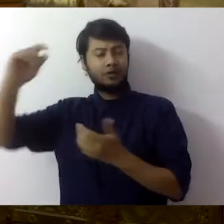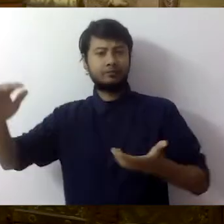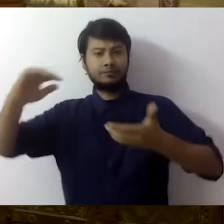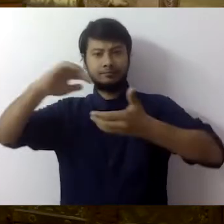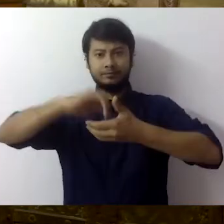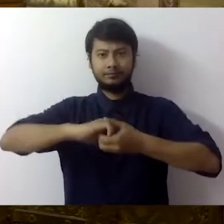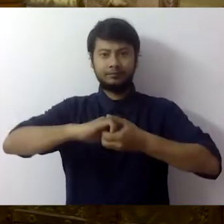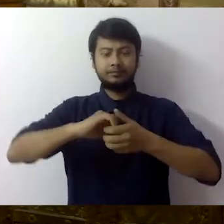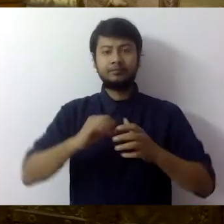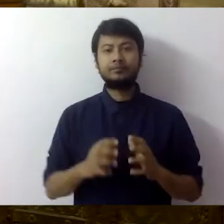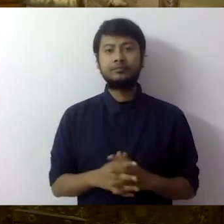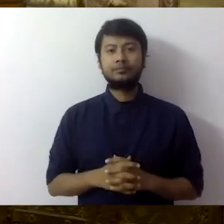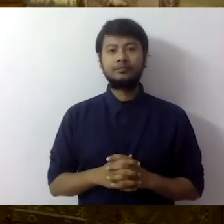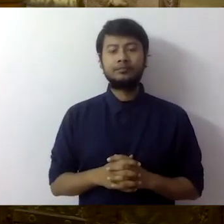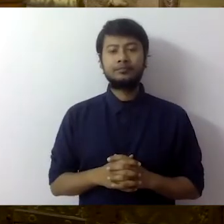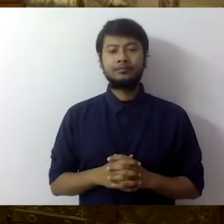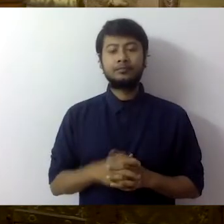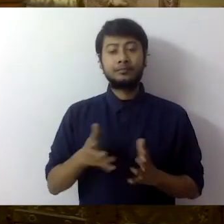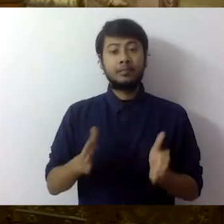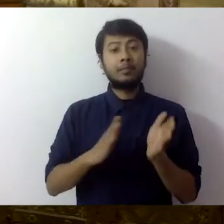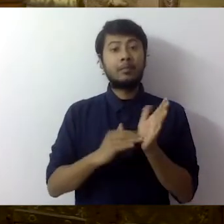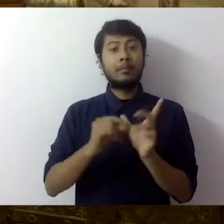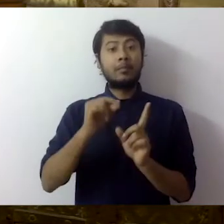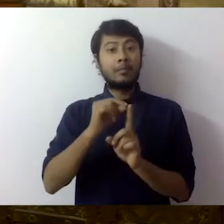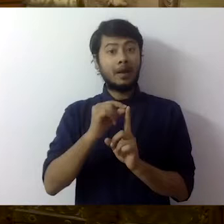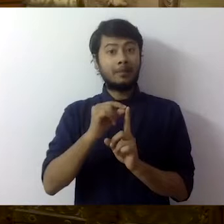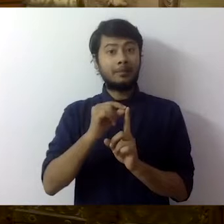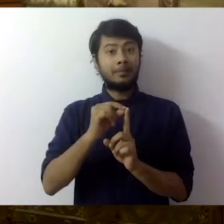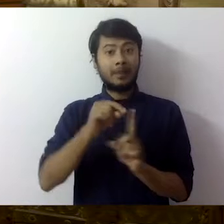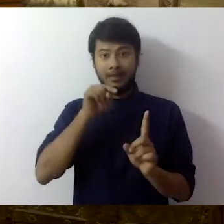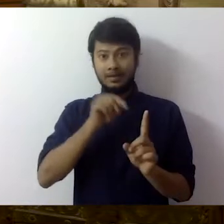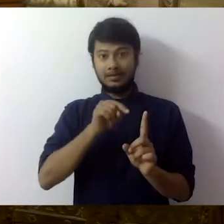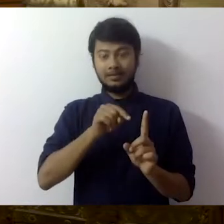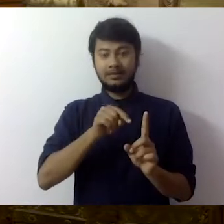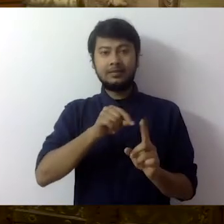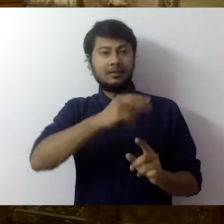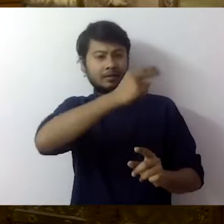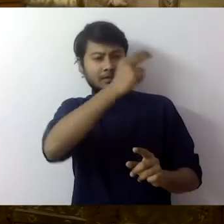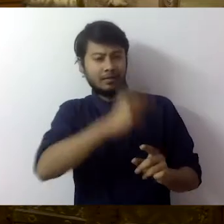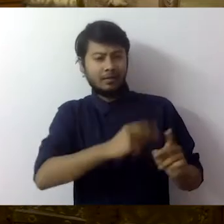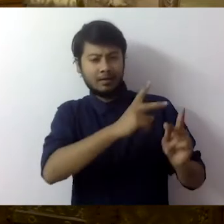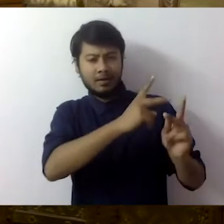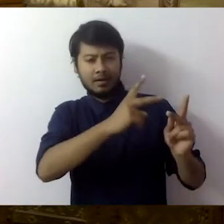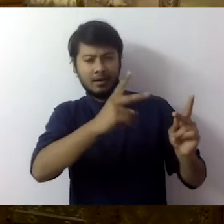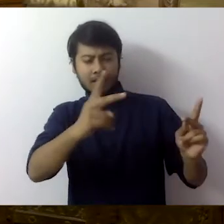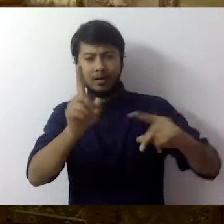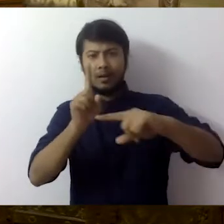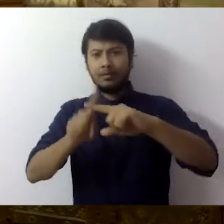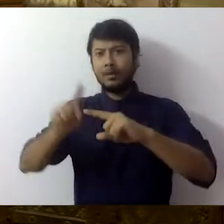series juxtaposes an artwork from MAP with an object from a partner museum,